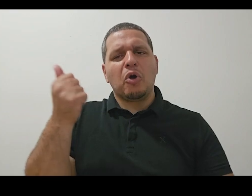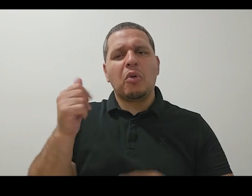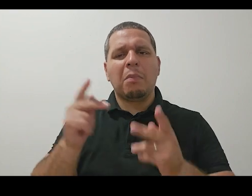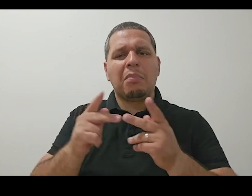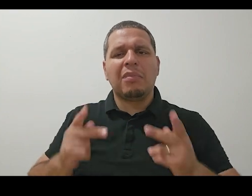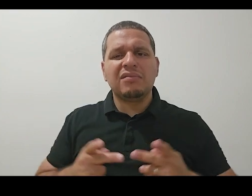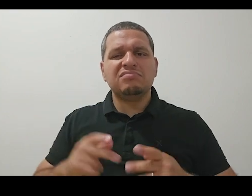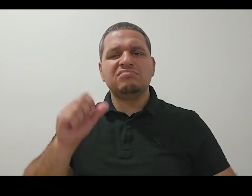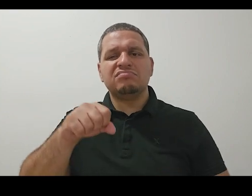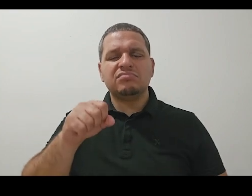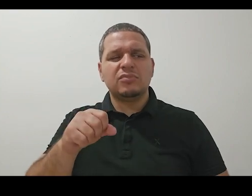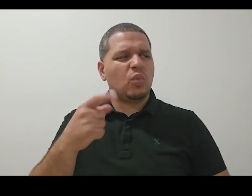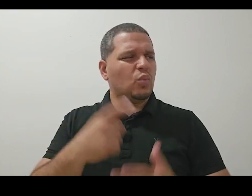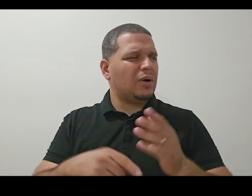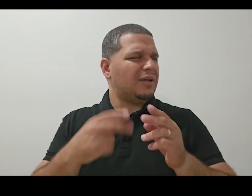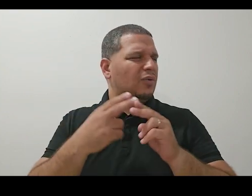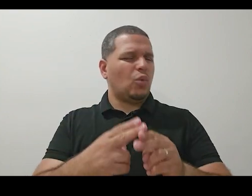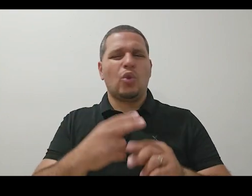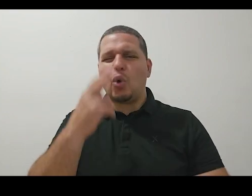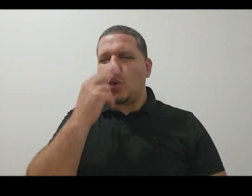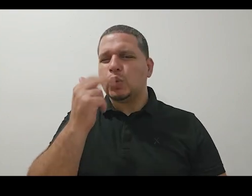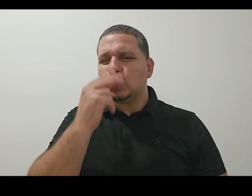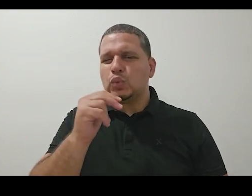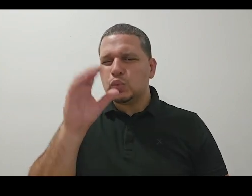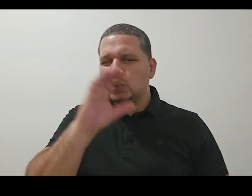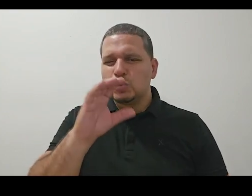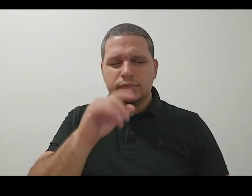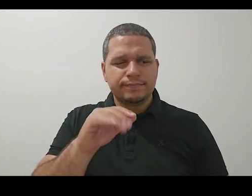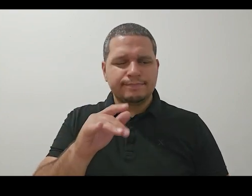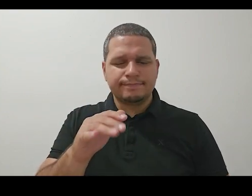I mean, what's that cartoon